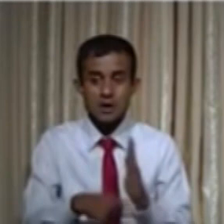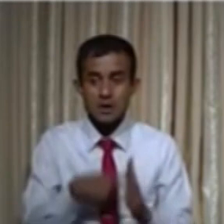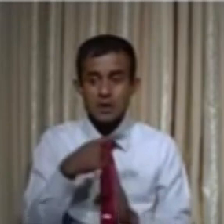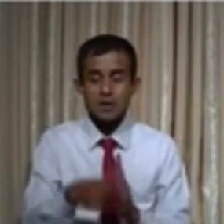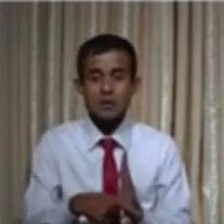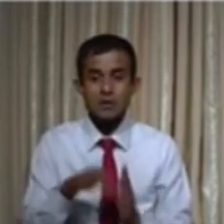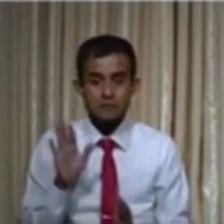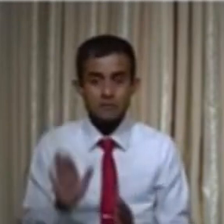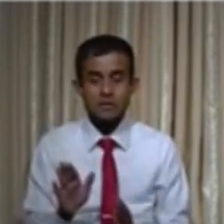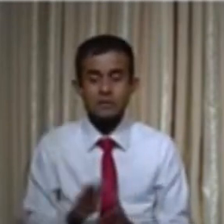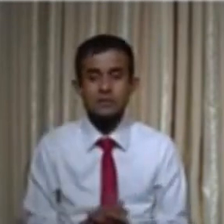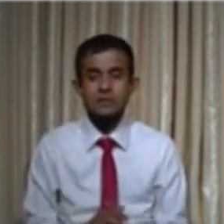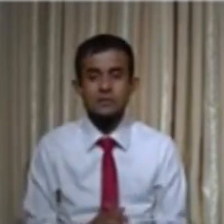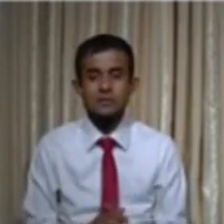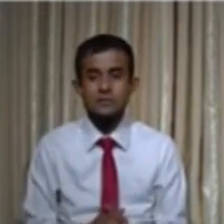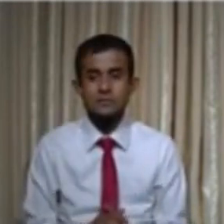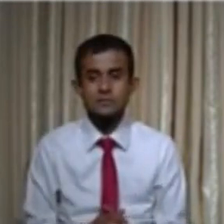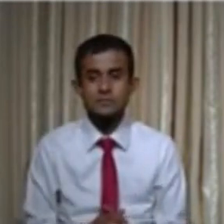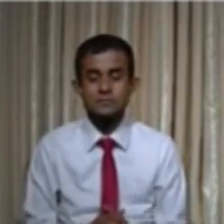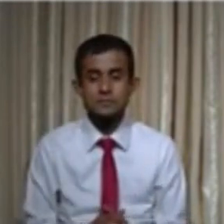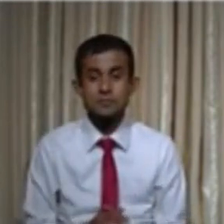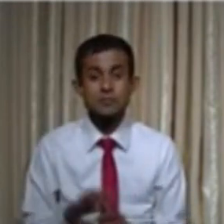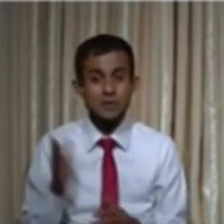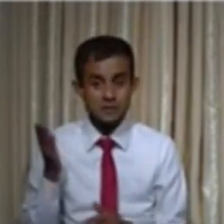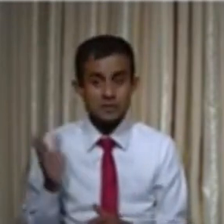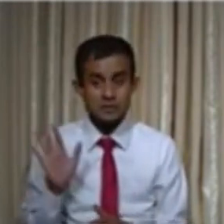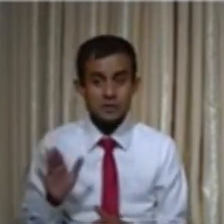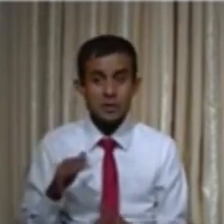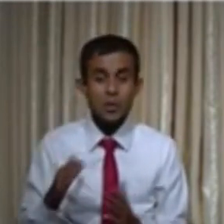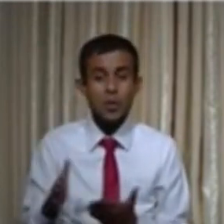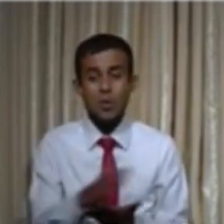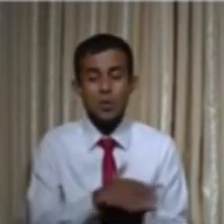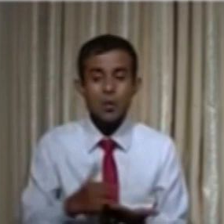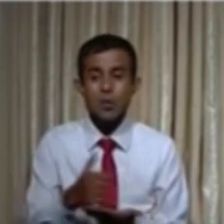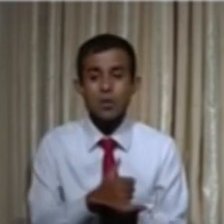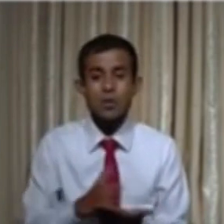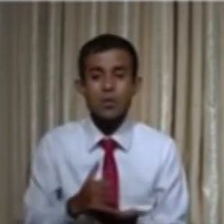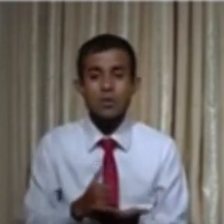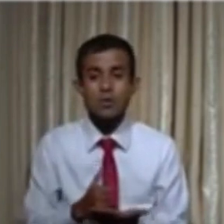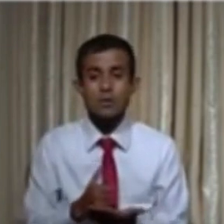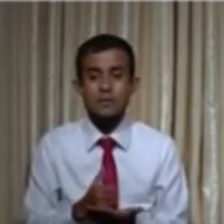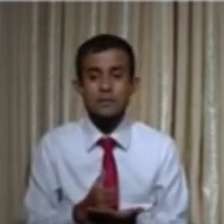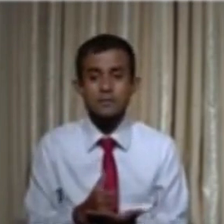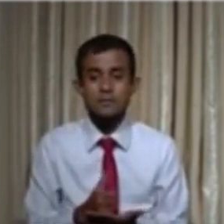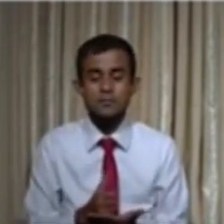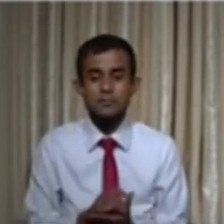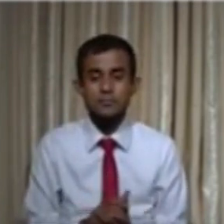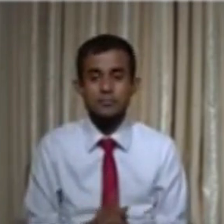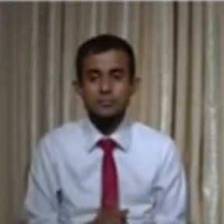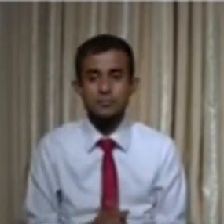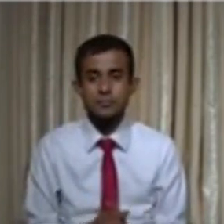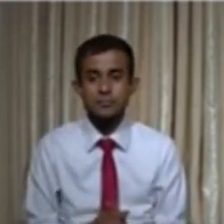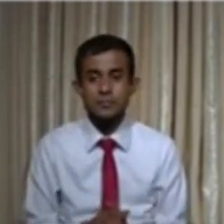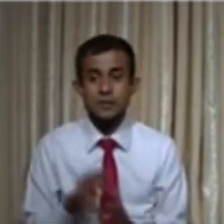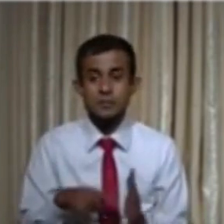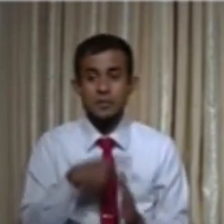to the advantage of the country as a whole, where you don't create this downward spiral that Sri Lanka is